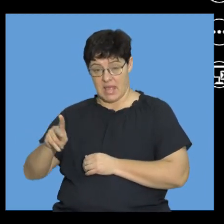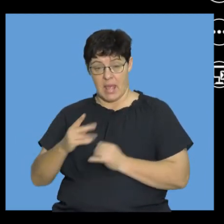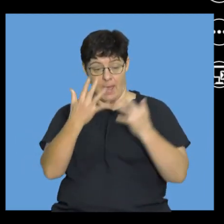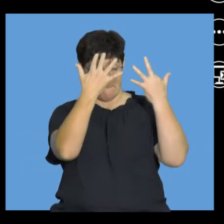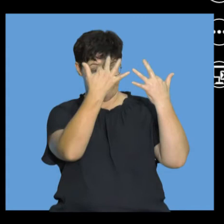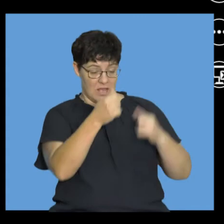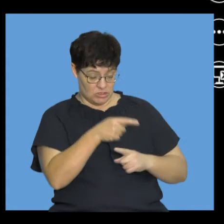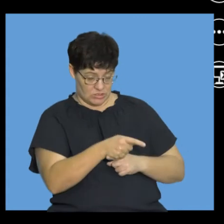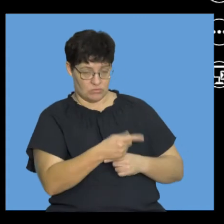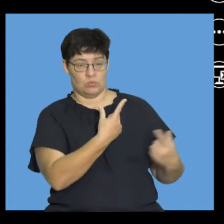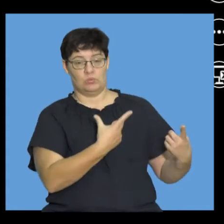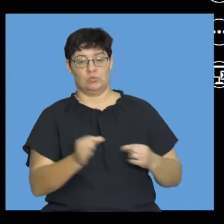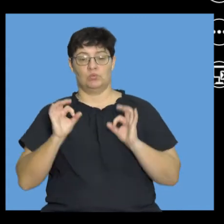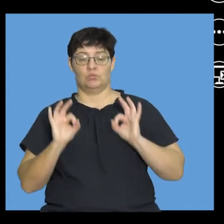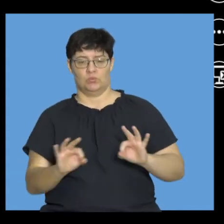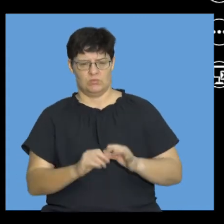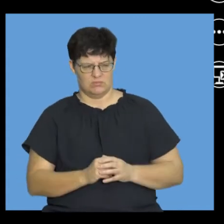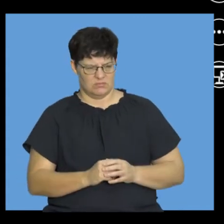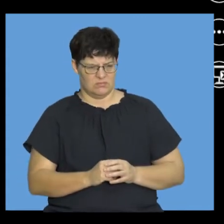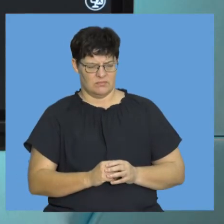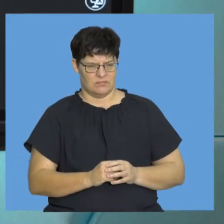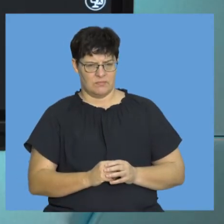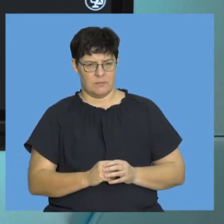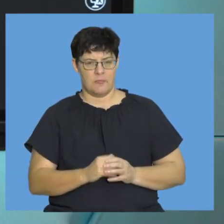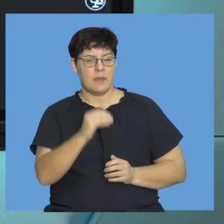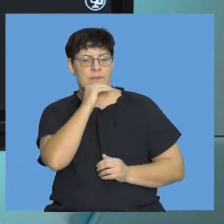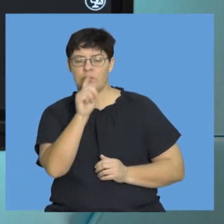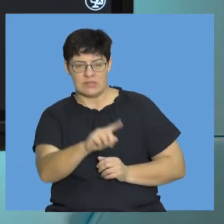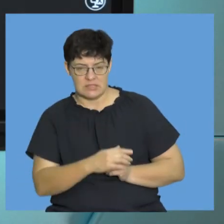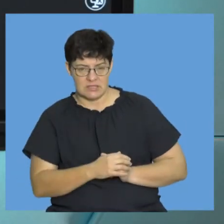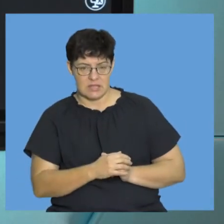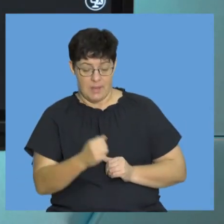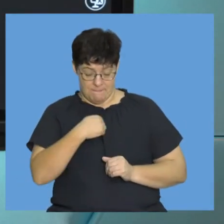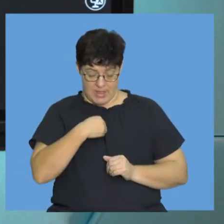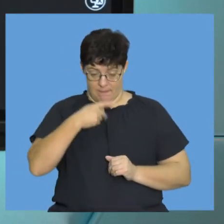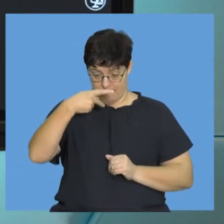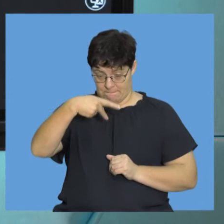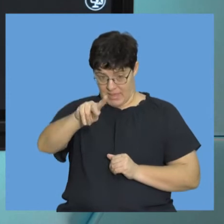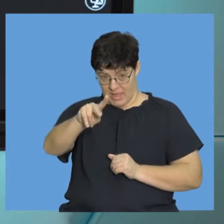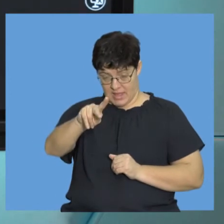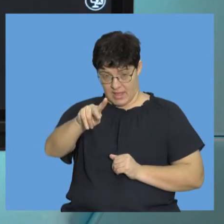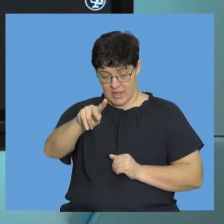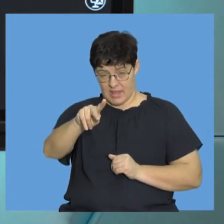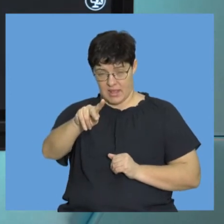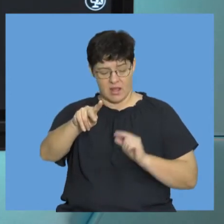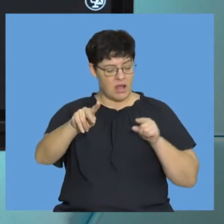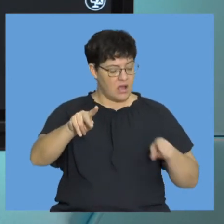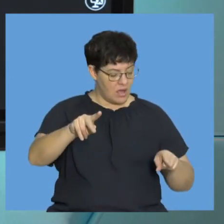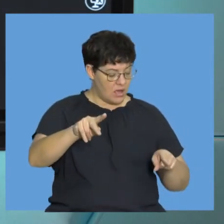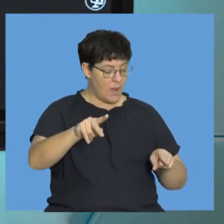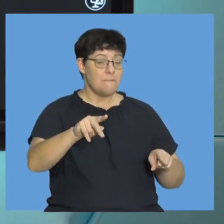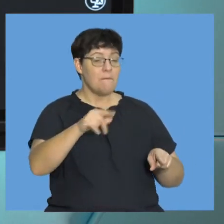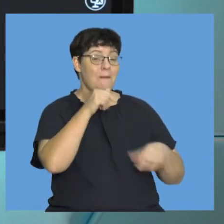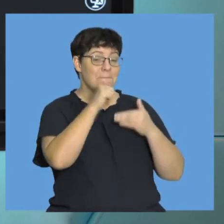budget classification. What does this mean? It means that when you are making your payments, look at what has